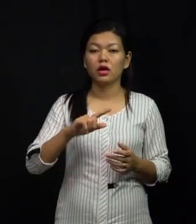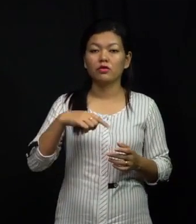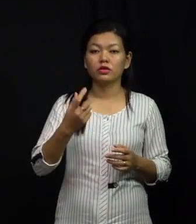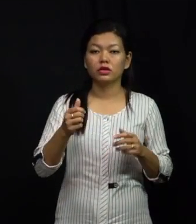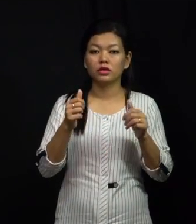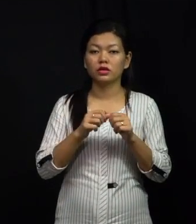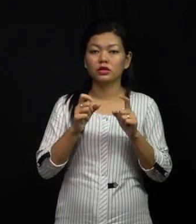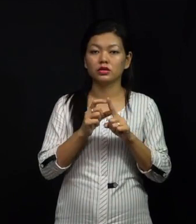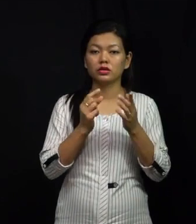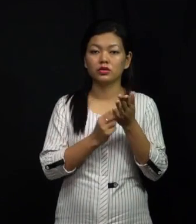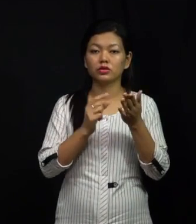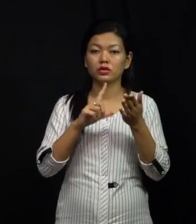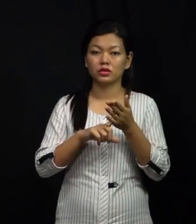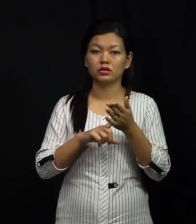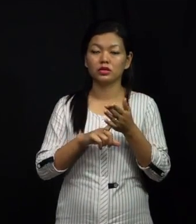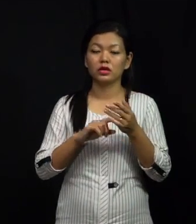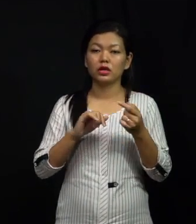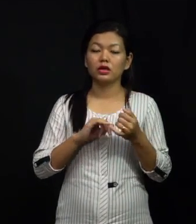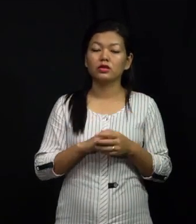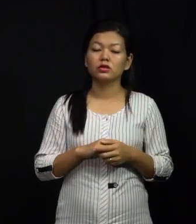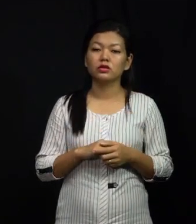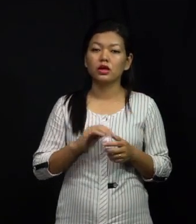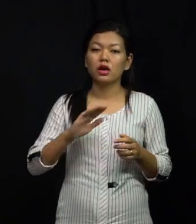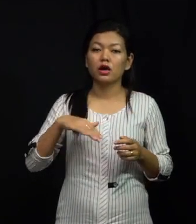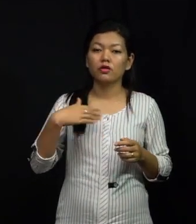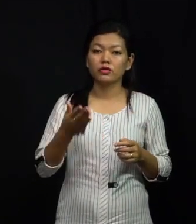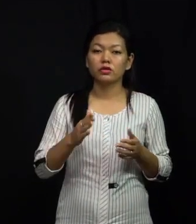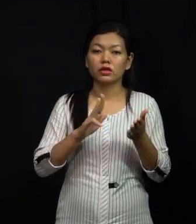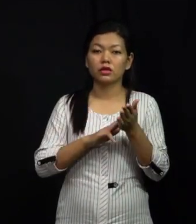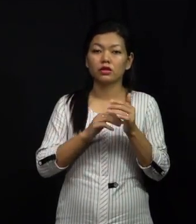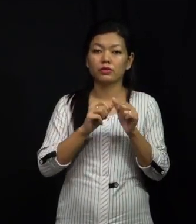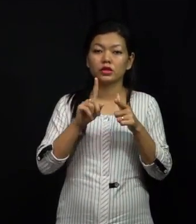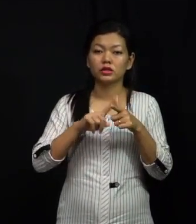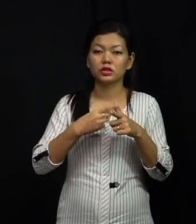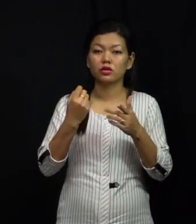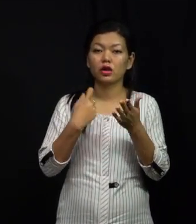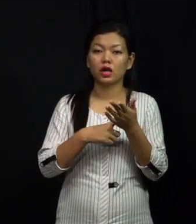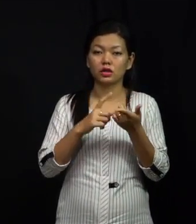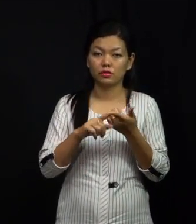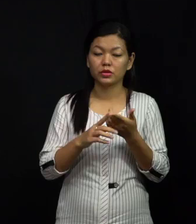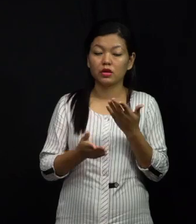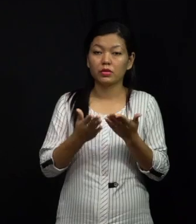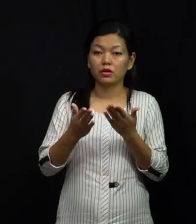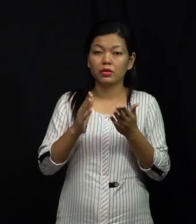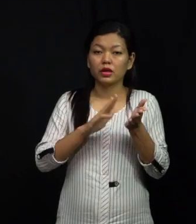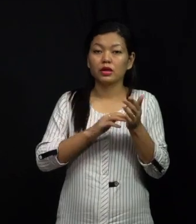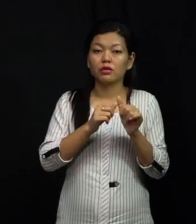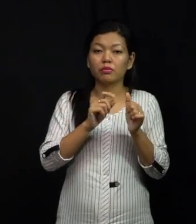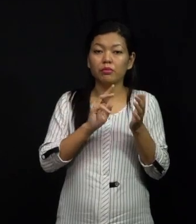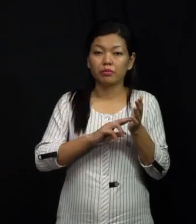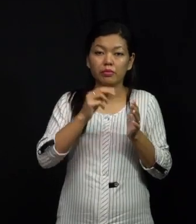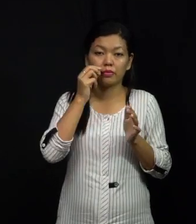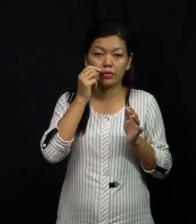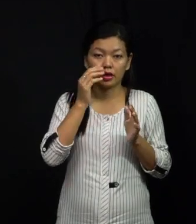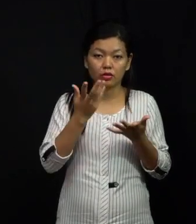adolescent stage, the stage that you are in right now, and then you become a mature being in the form of an adult. So